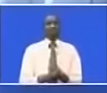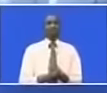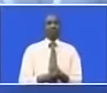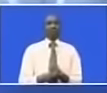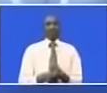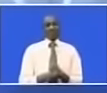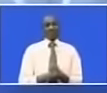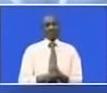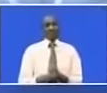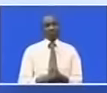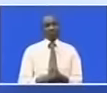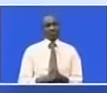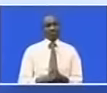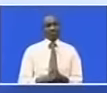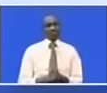sio kama mwaka 2012.